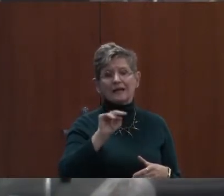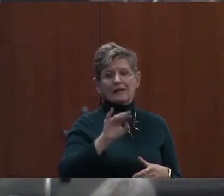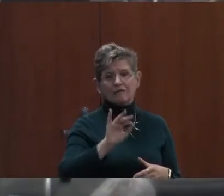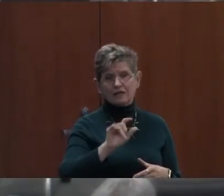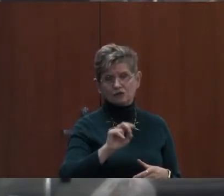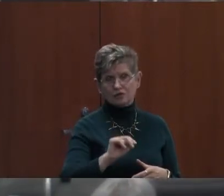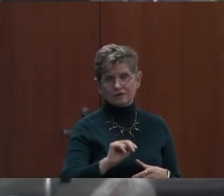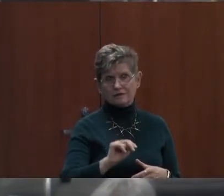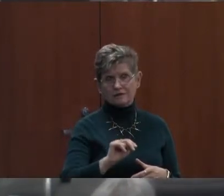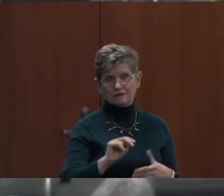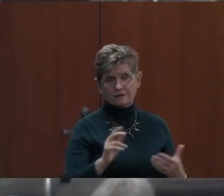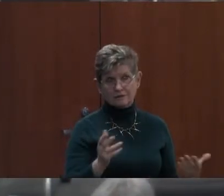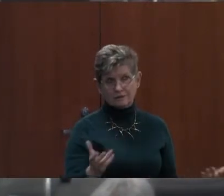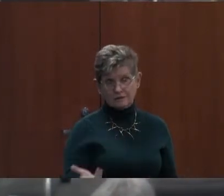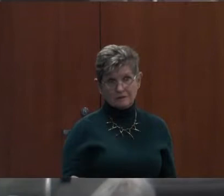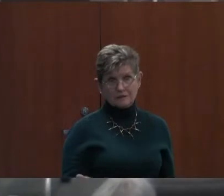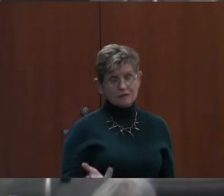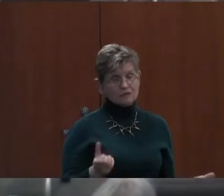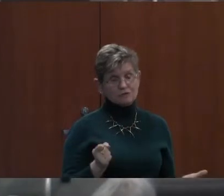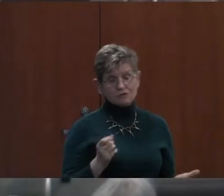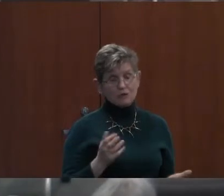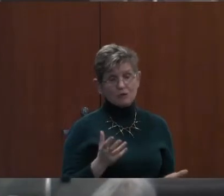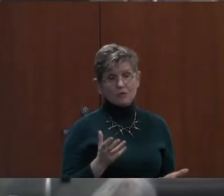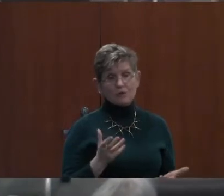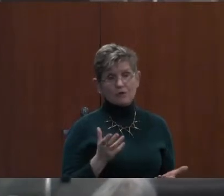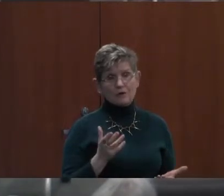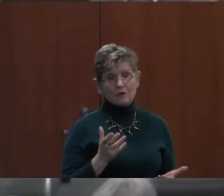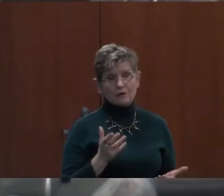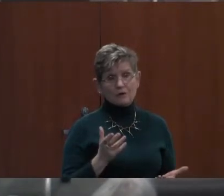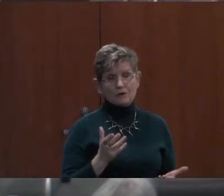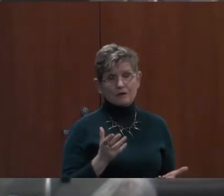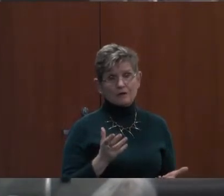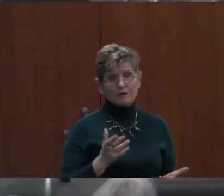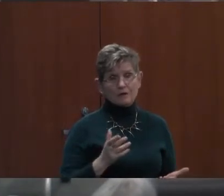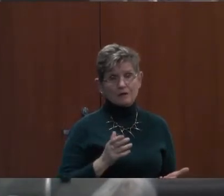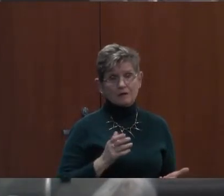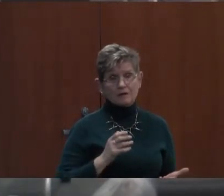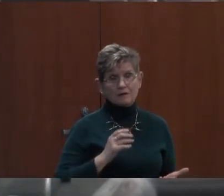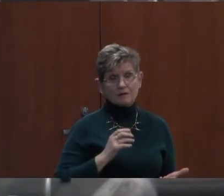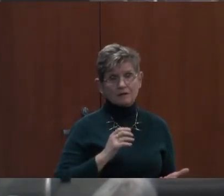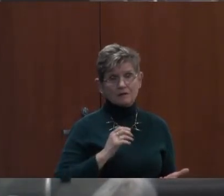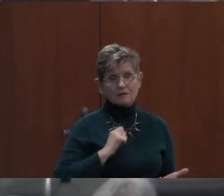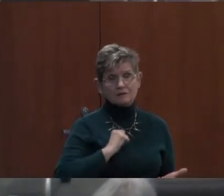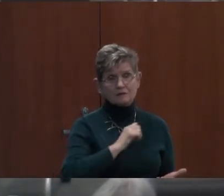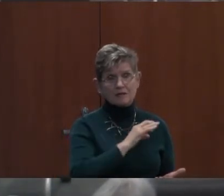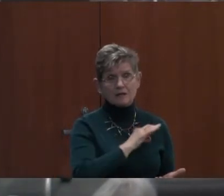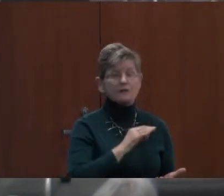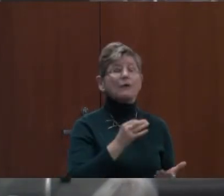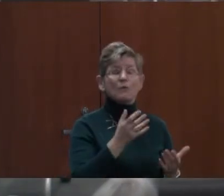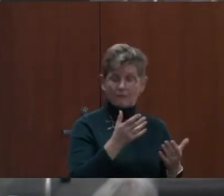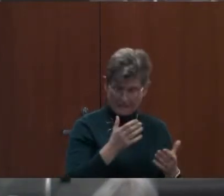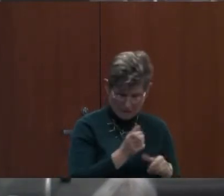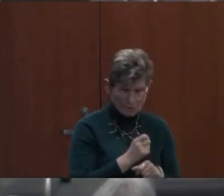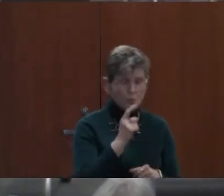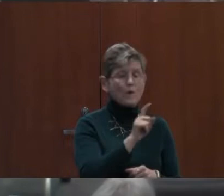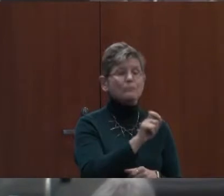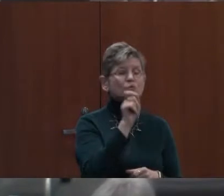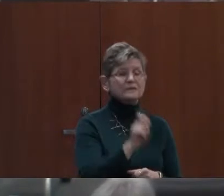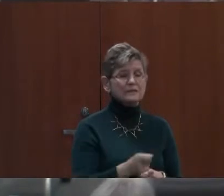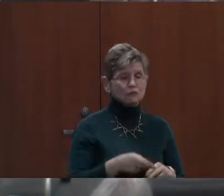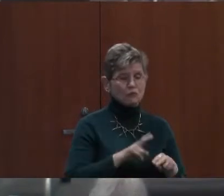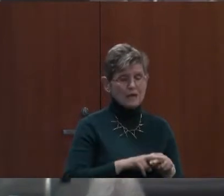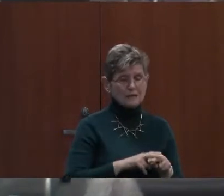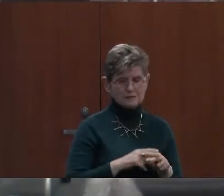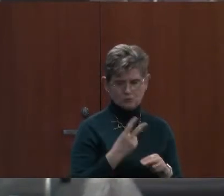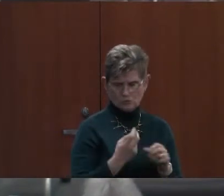period, which I indicated during my budget session, where staff were only offered a 1% raise 2 years ago and 1.25% raise